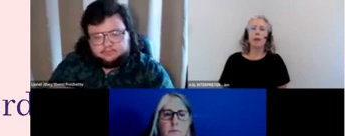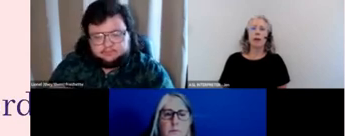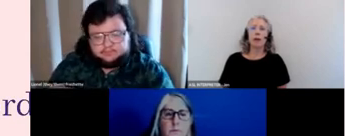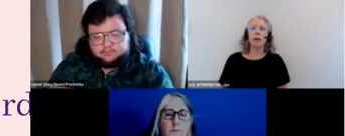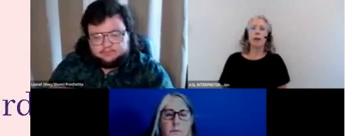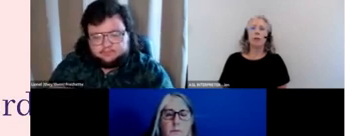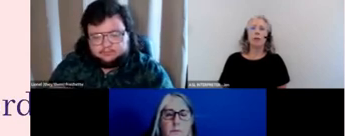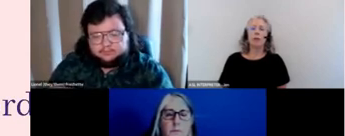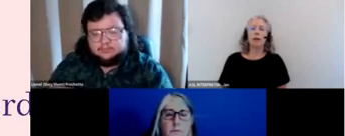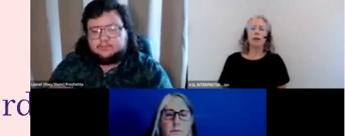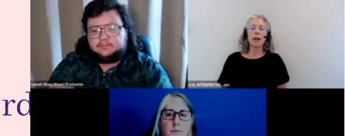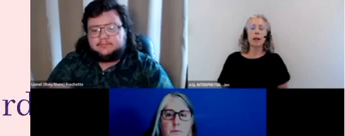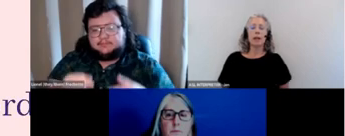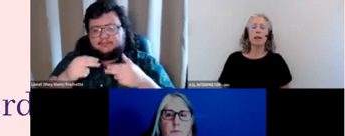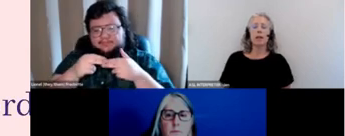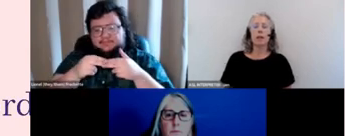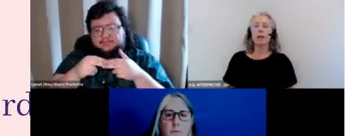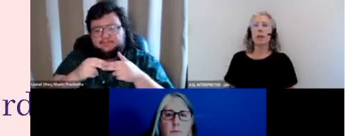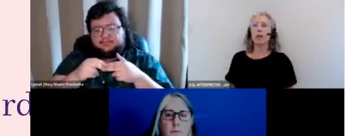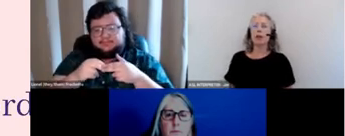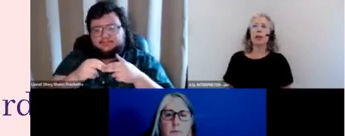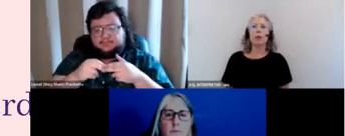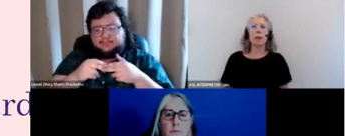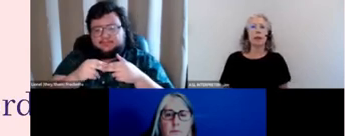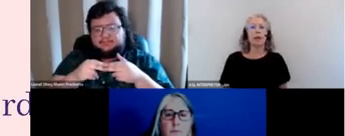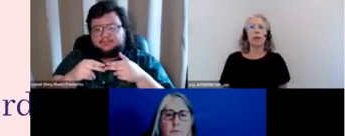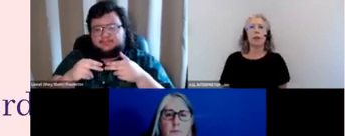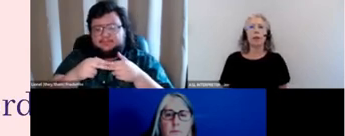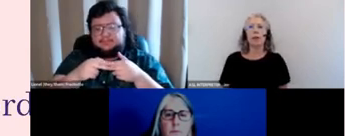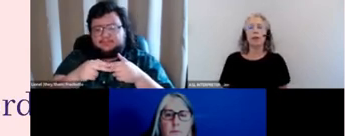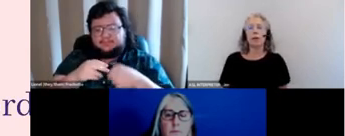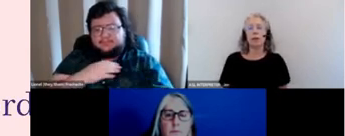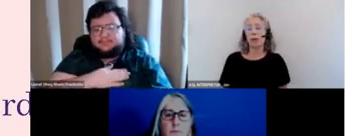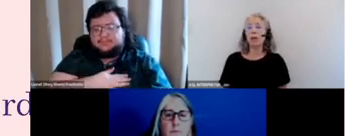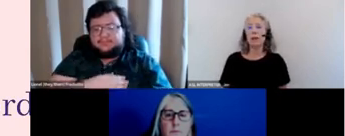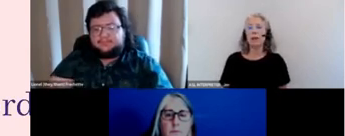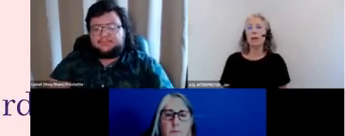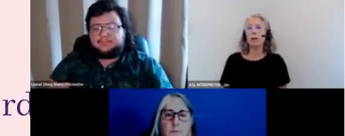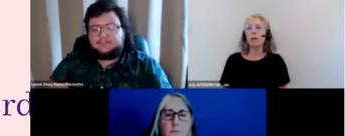decisions. And because these decisions are documented